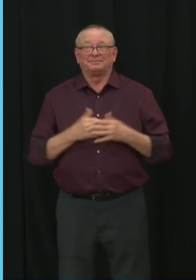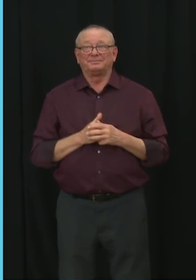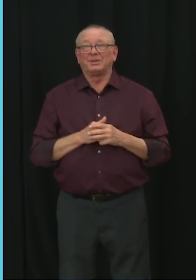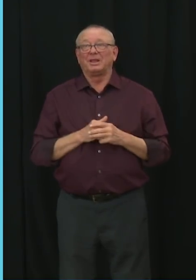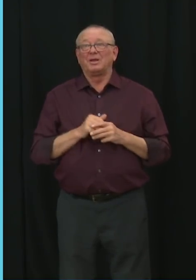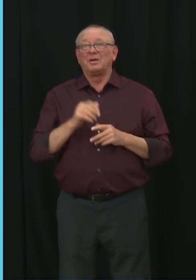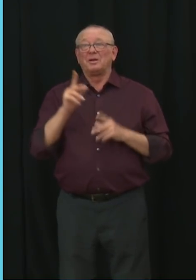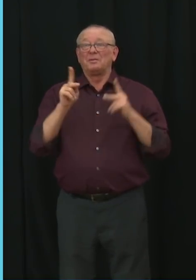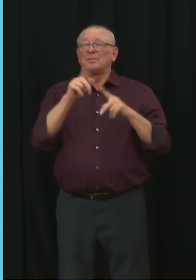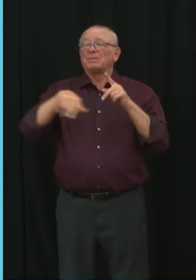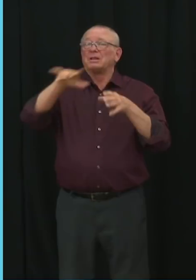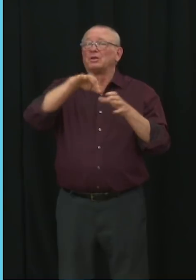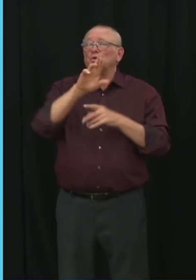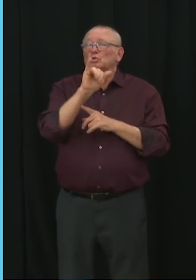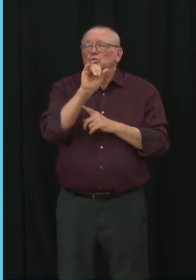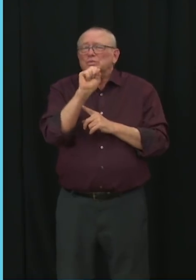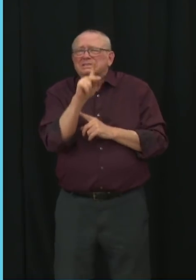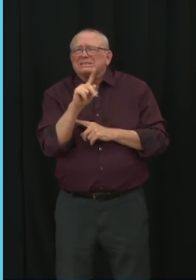severe outcomes.